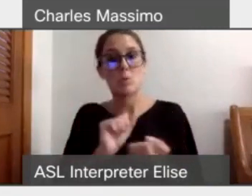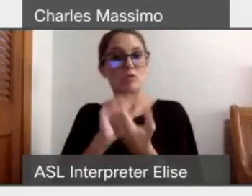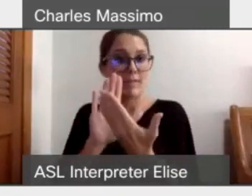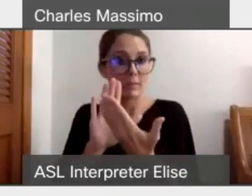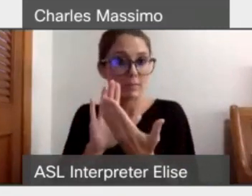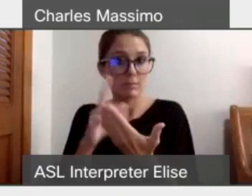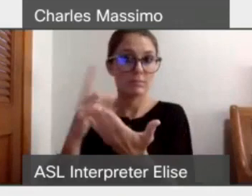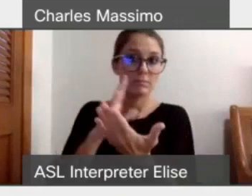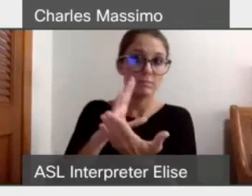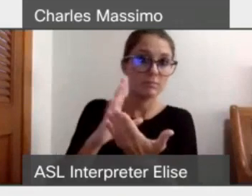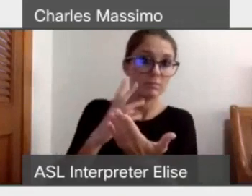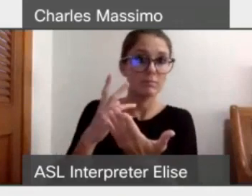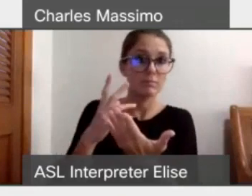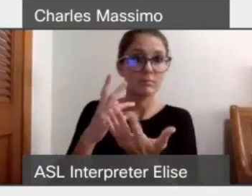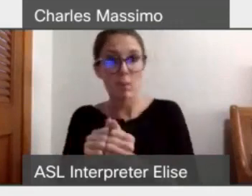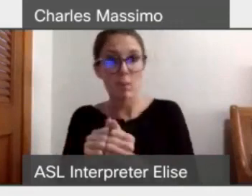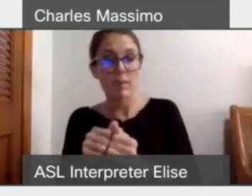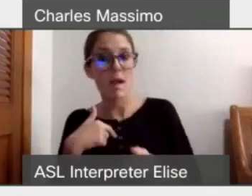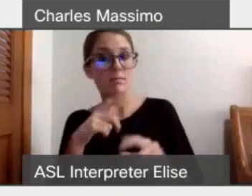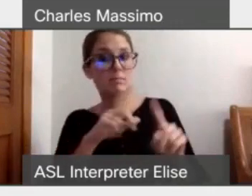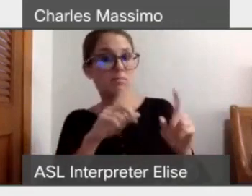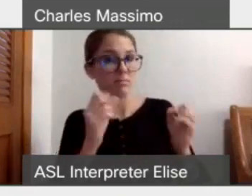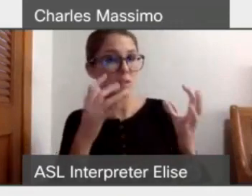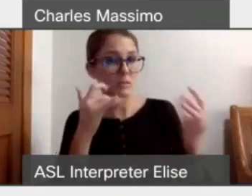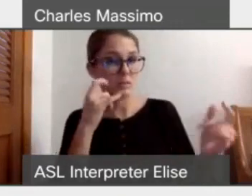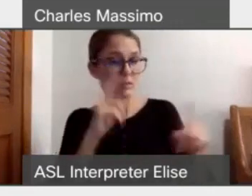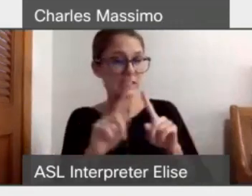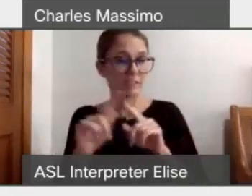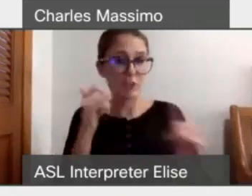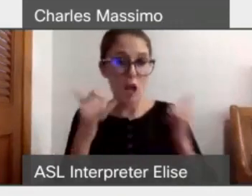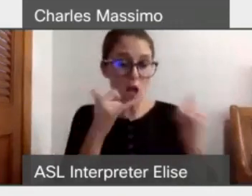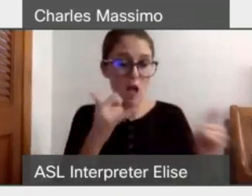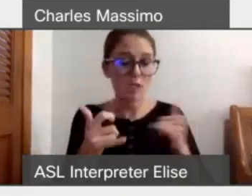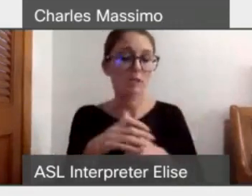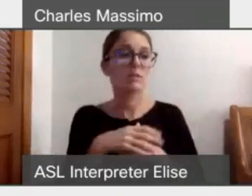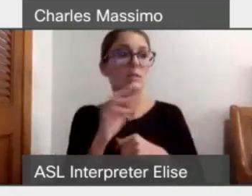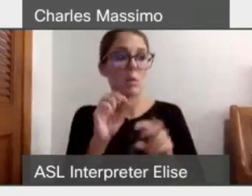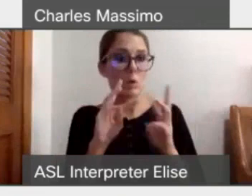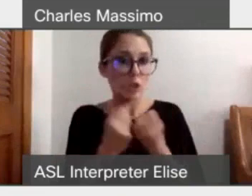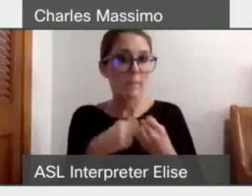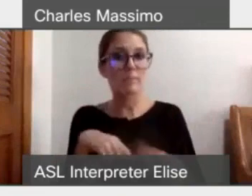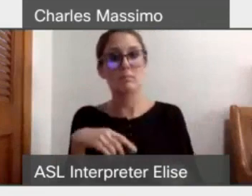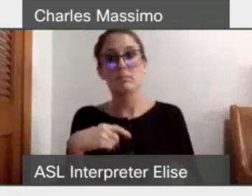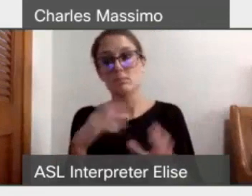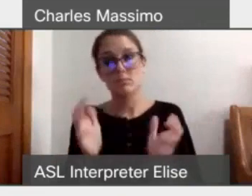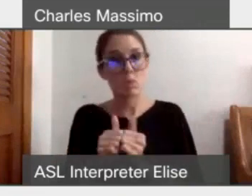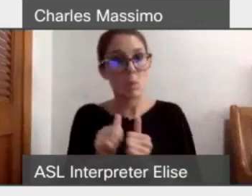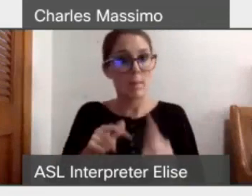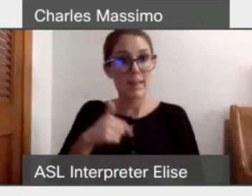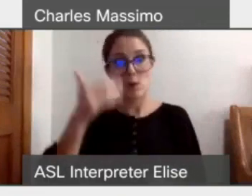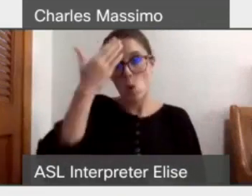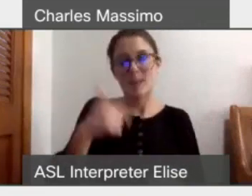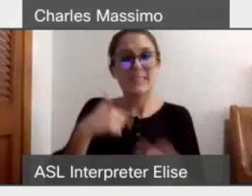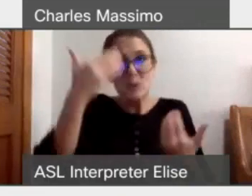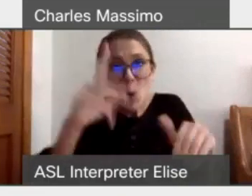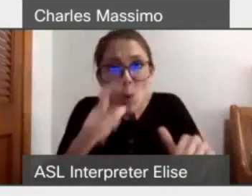on many calls before and different workshops and speak with people that I know. And I just don't know who's the